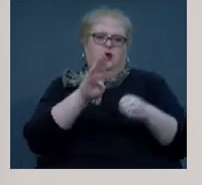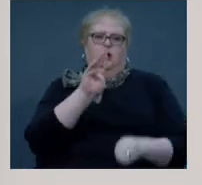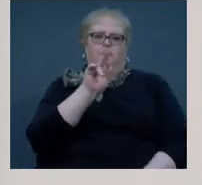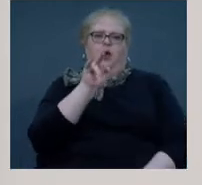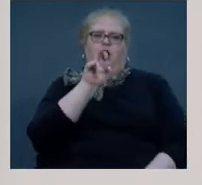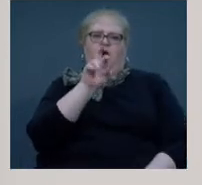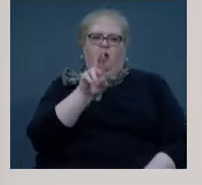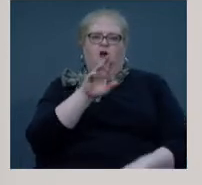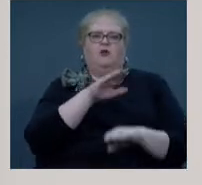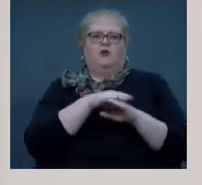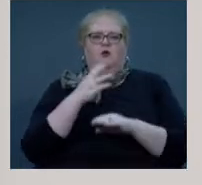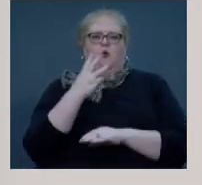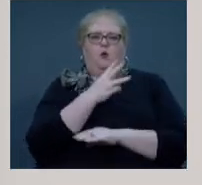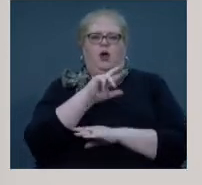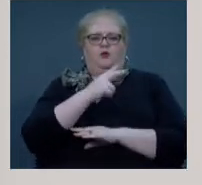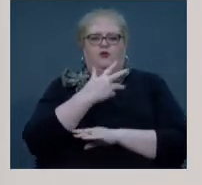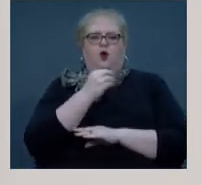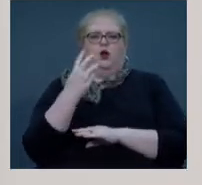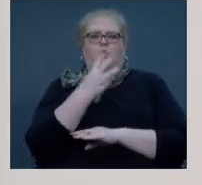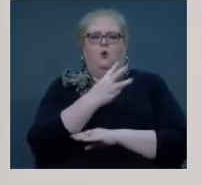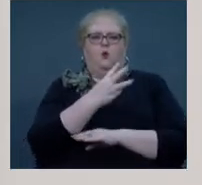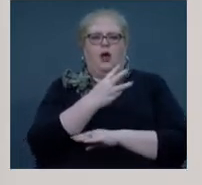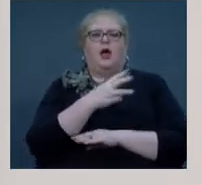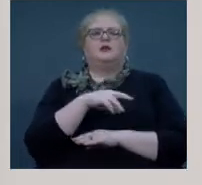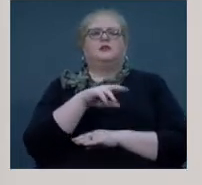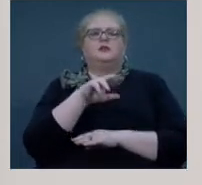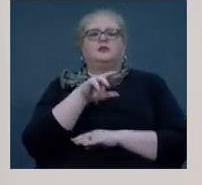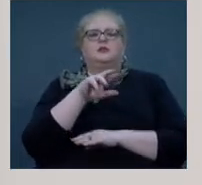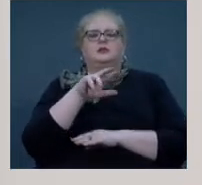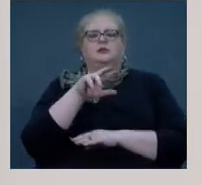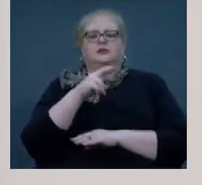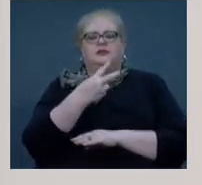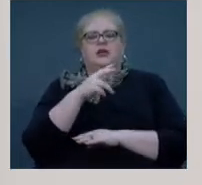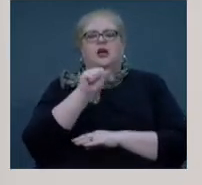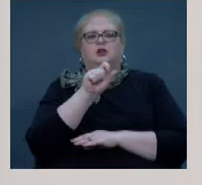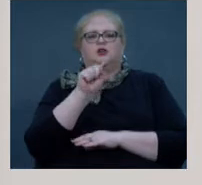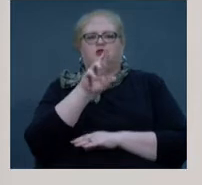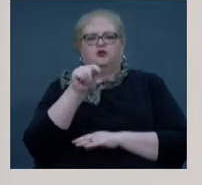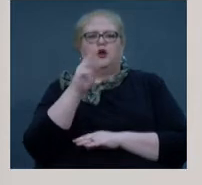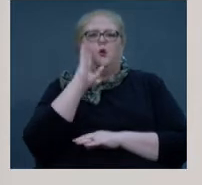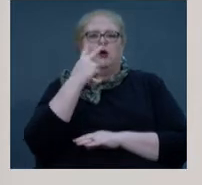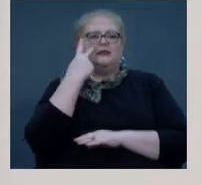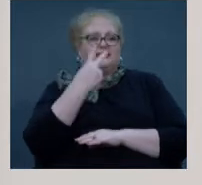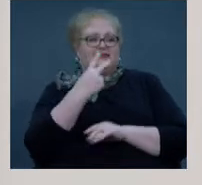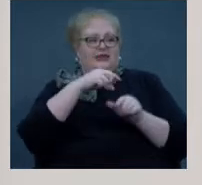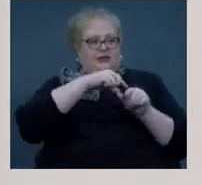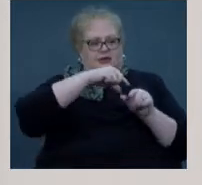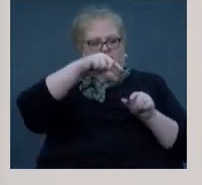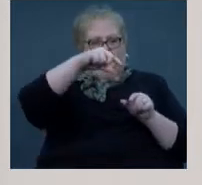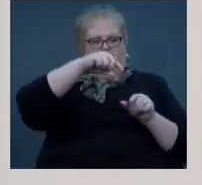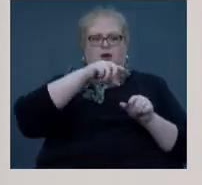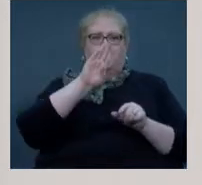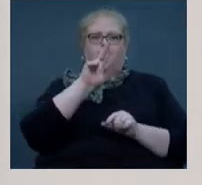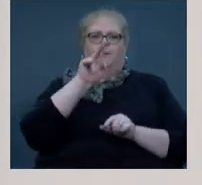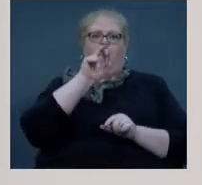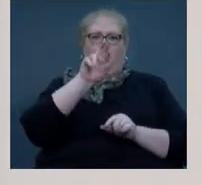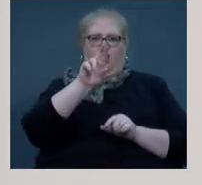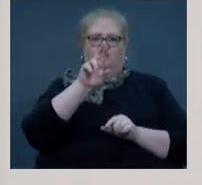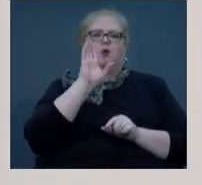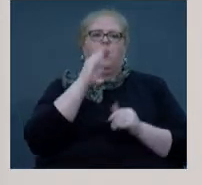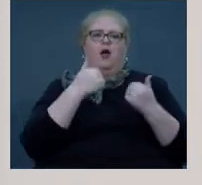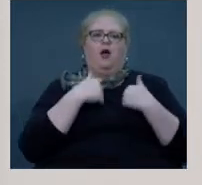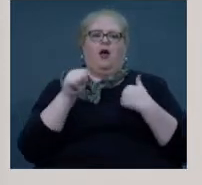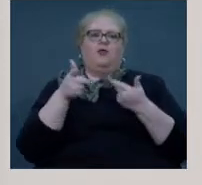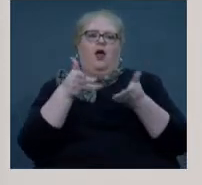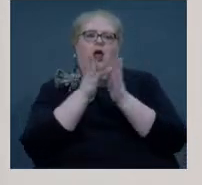2nd and West 3rd Street frontages. The proposed plan shows 9-foot buffer landscape strips along these two street frontages. Therefore, the applicant is